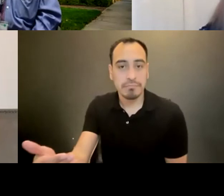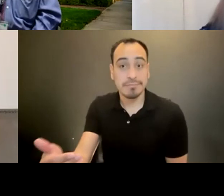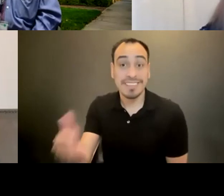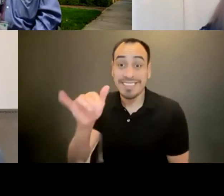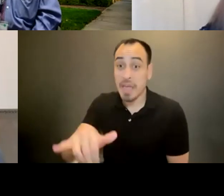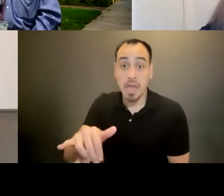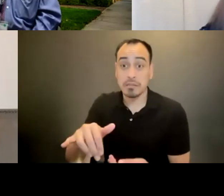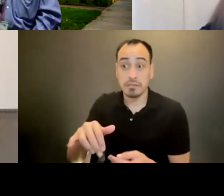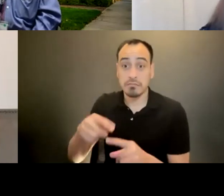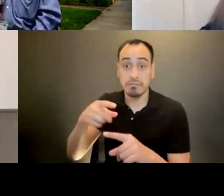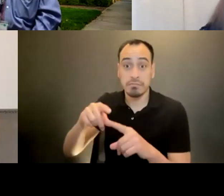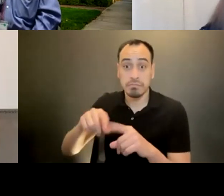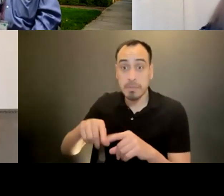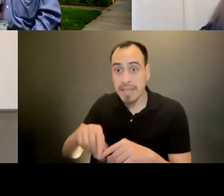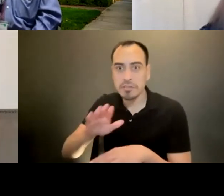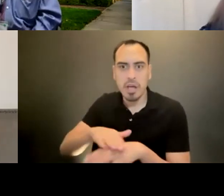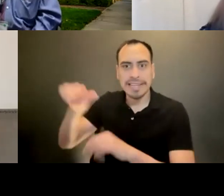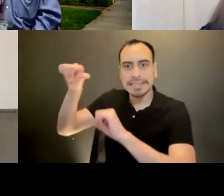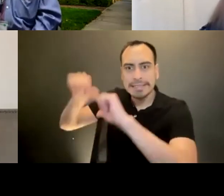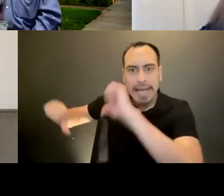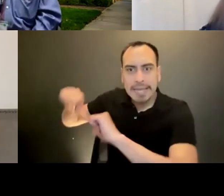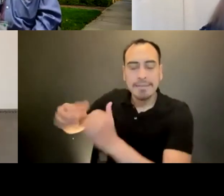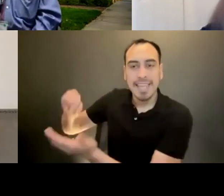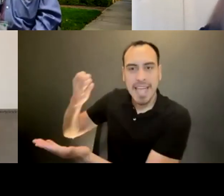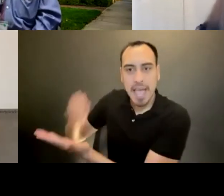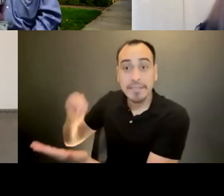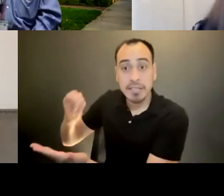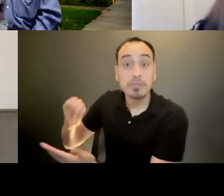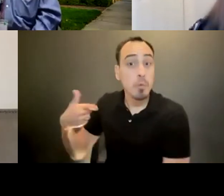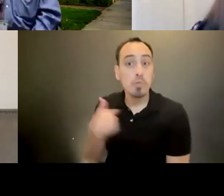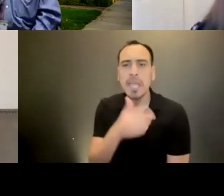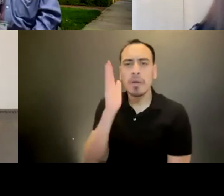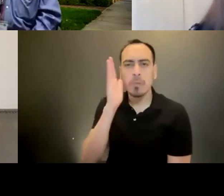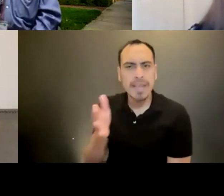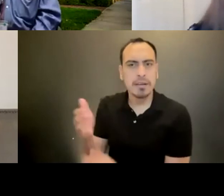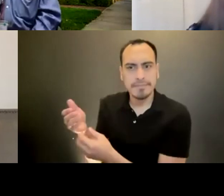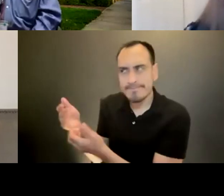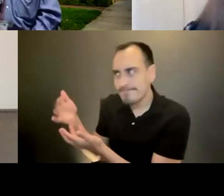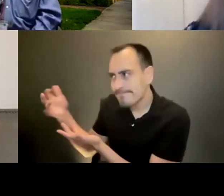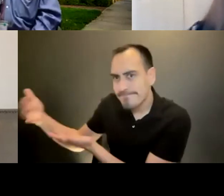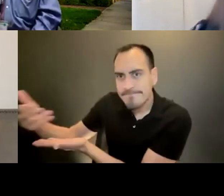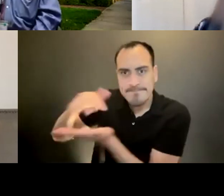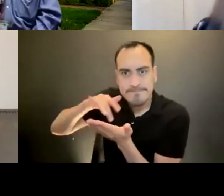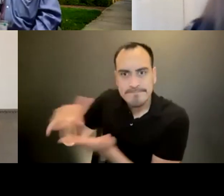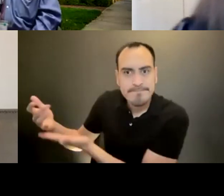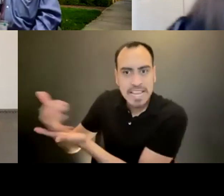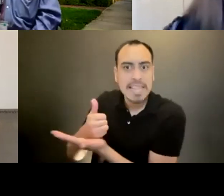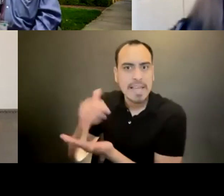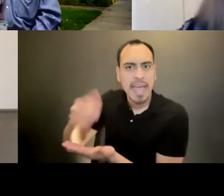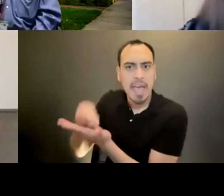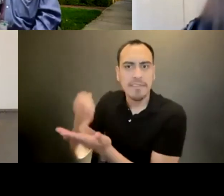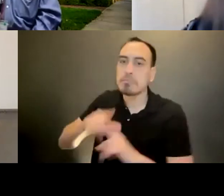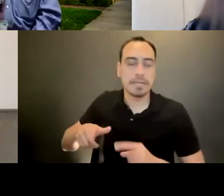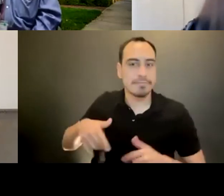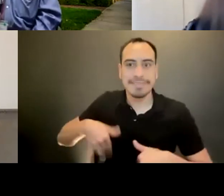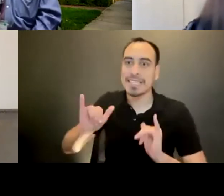scientific evidence, which will be collected, but is not yet available. Second, if the variants